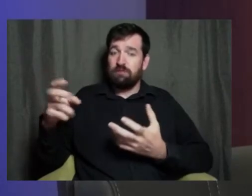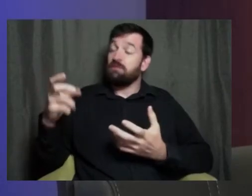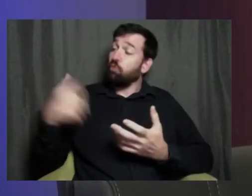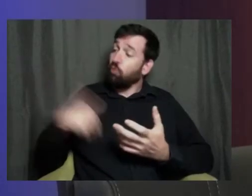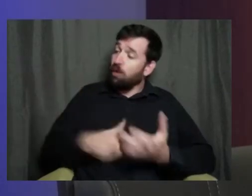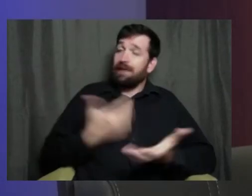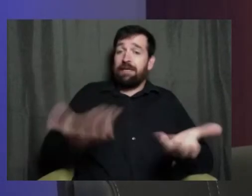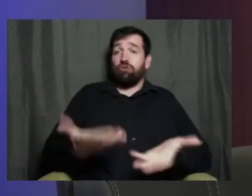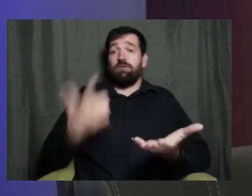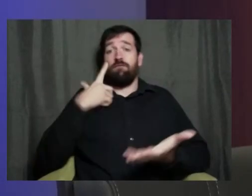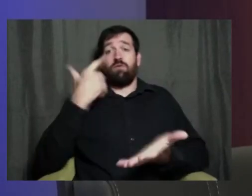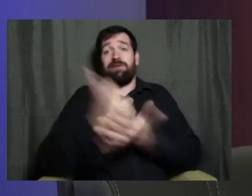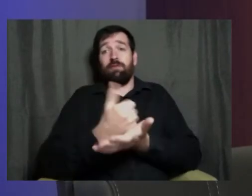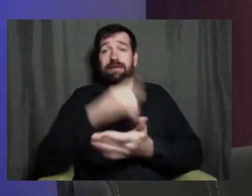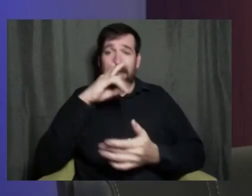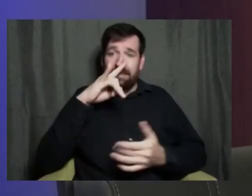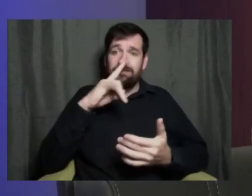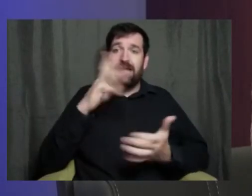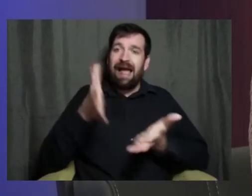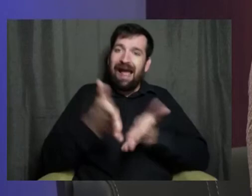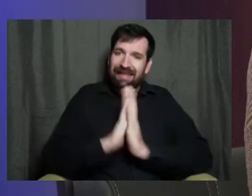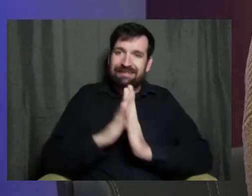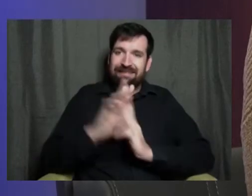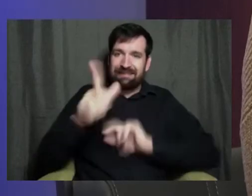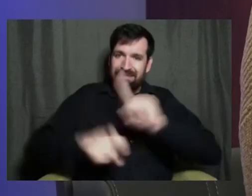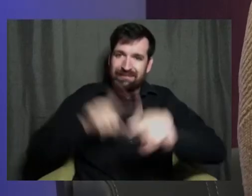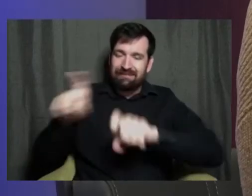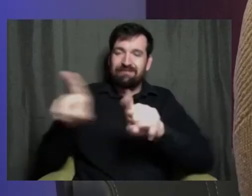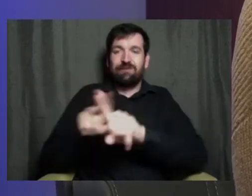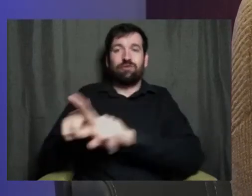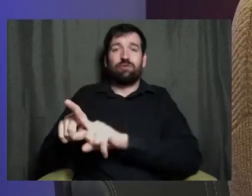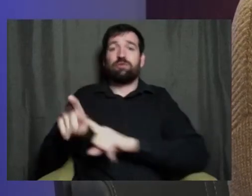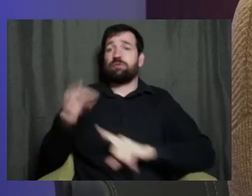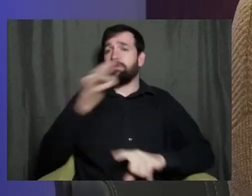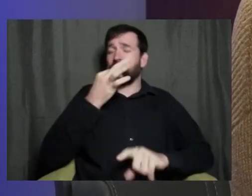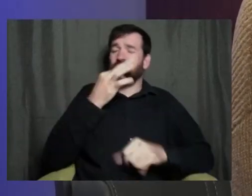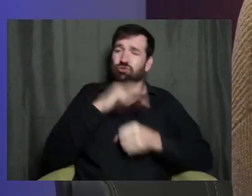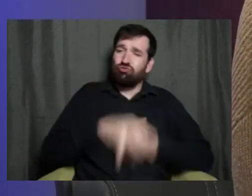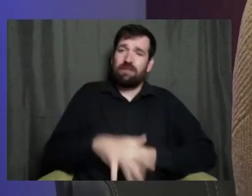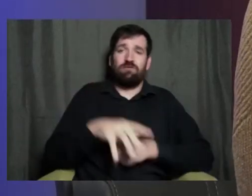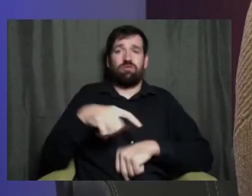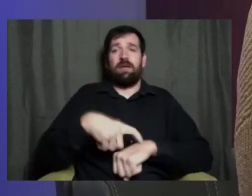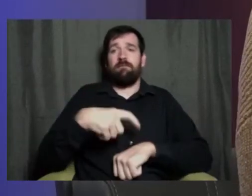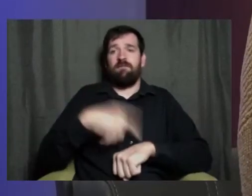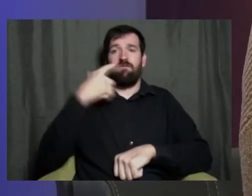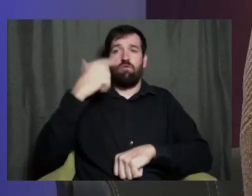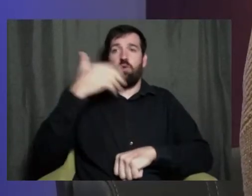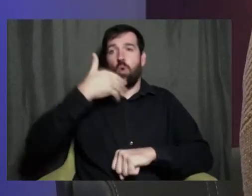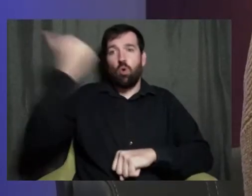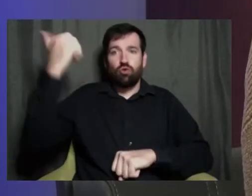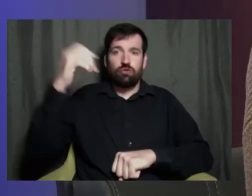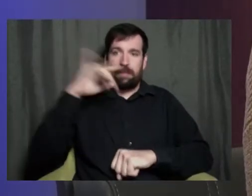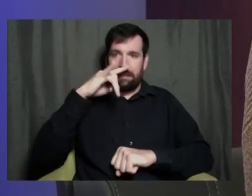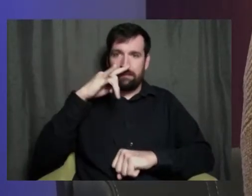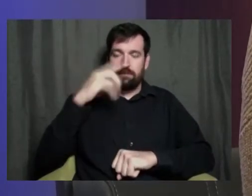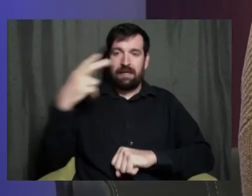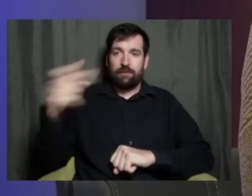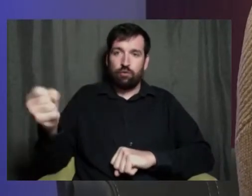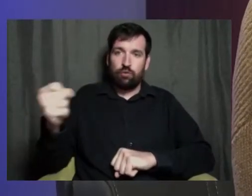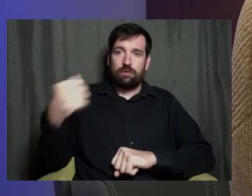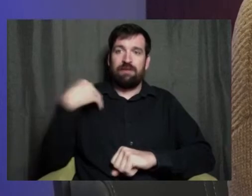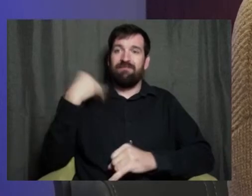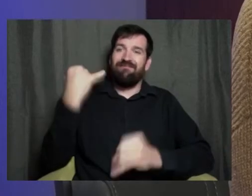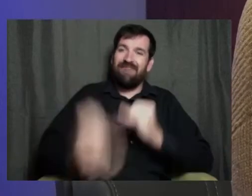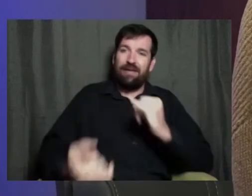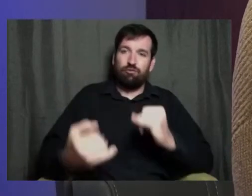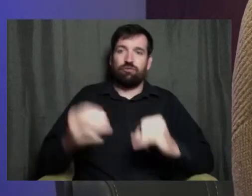you. And so ask the questions. We are also coming up to stressful times for our older kids, for our high schoolers, where they have finals and midterms coming up, and